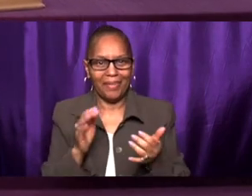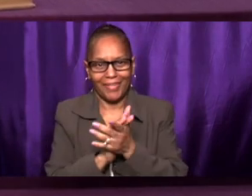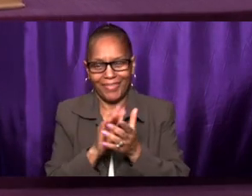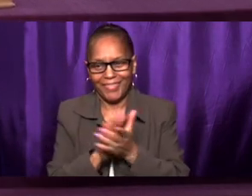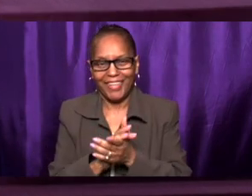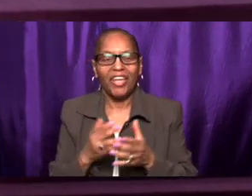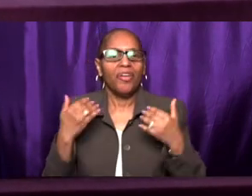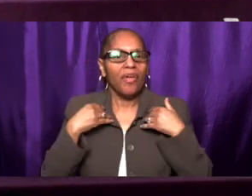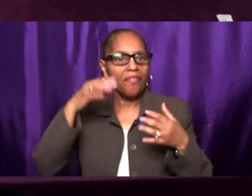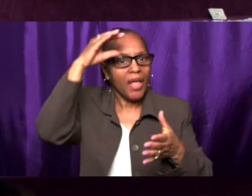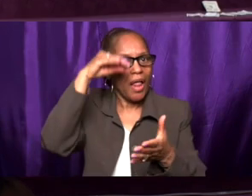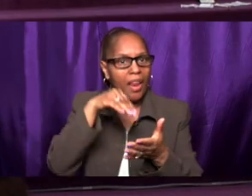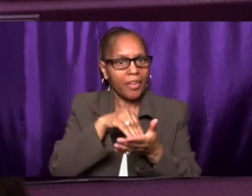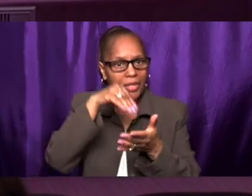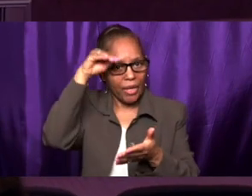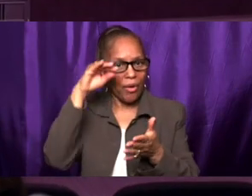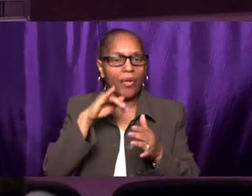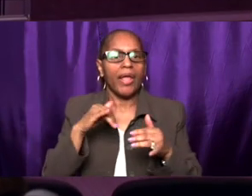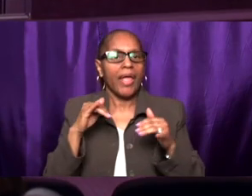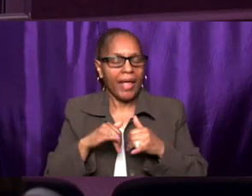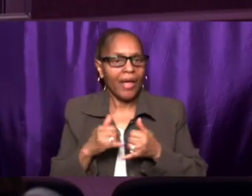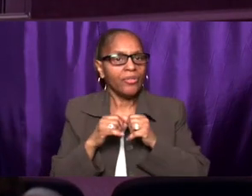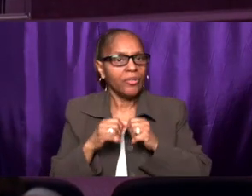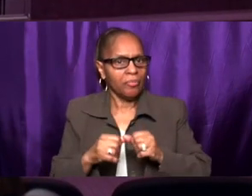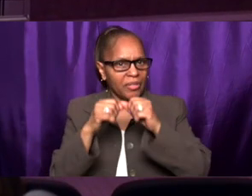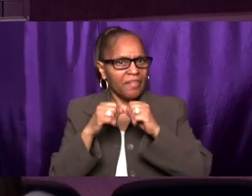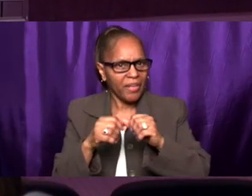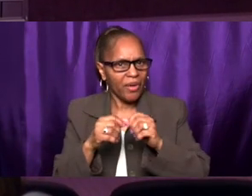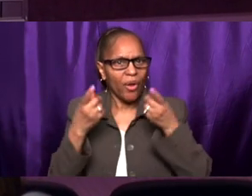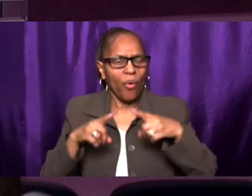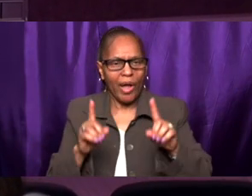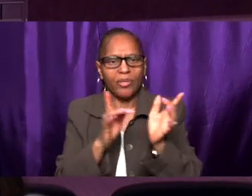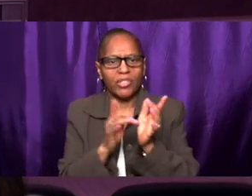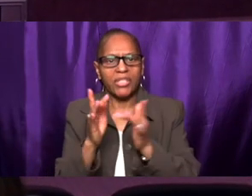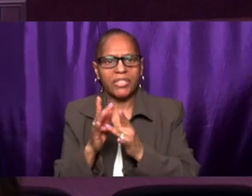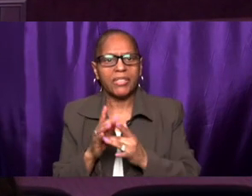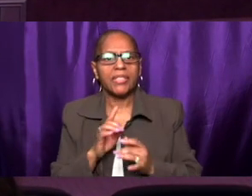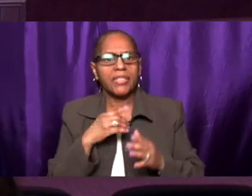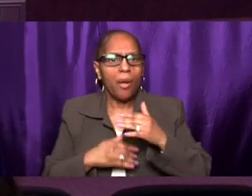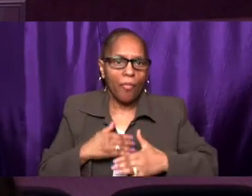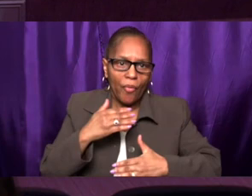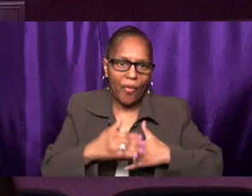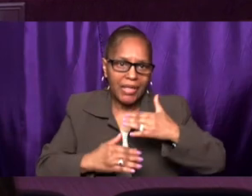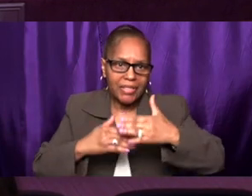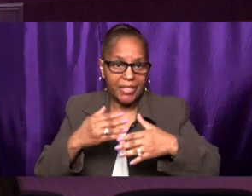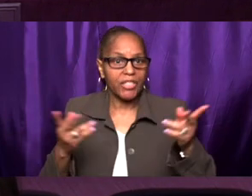You gotta learn how to persevere while Jesus is processing you.